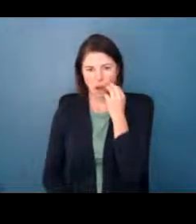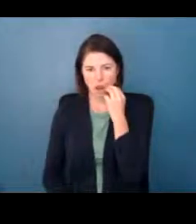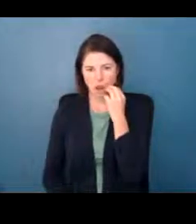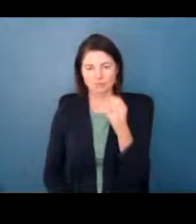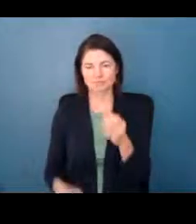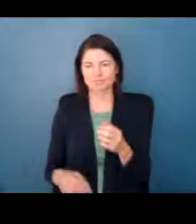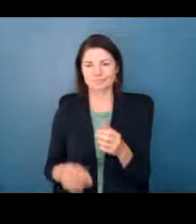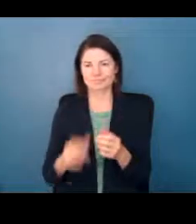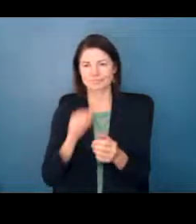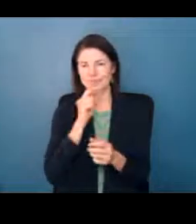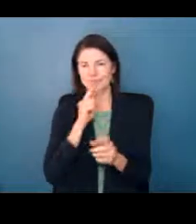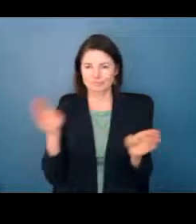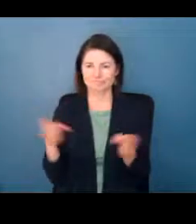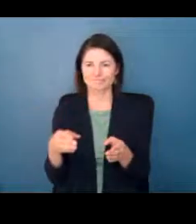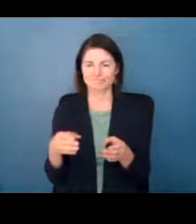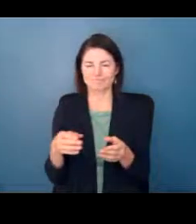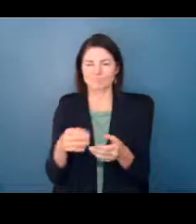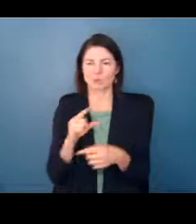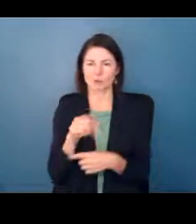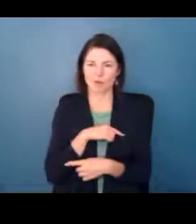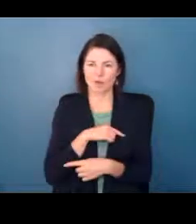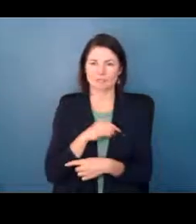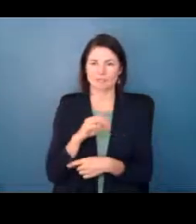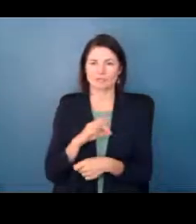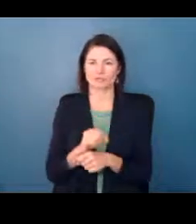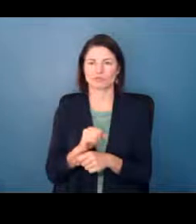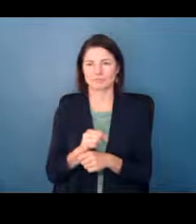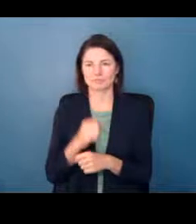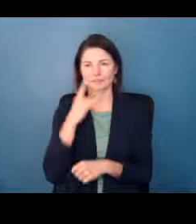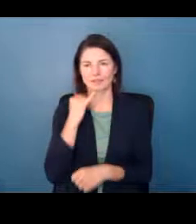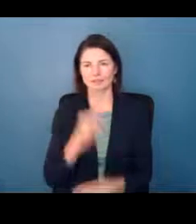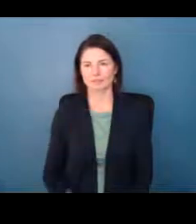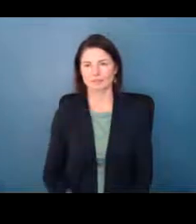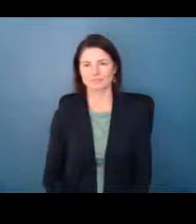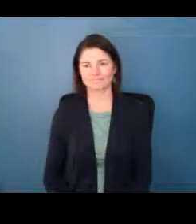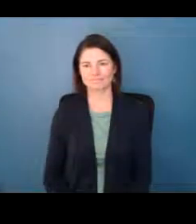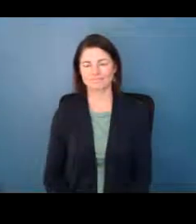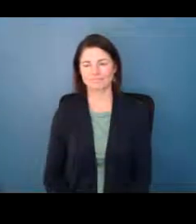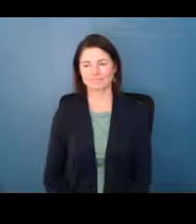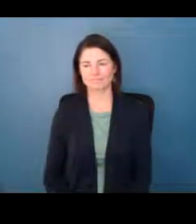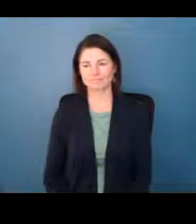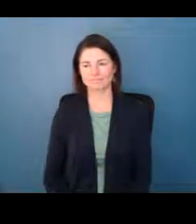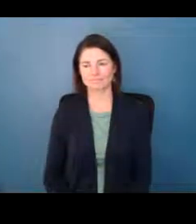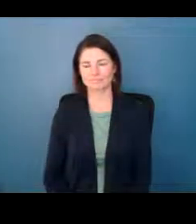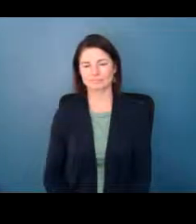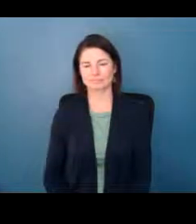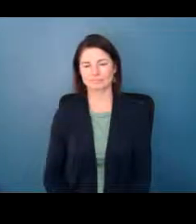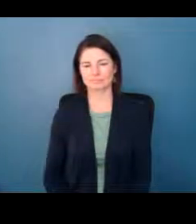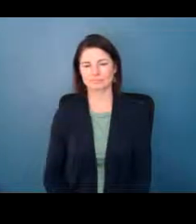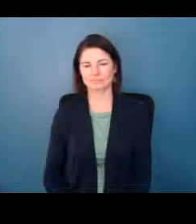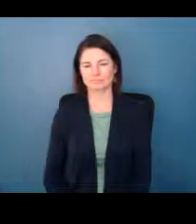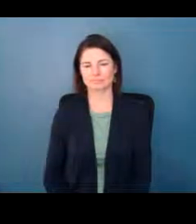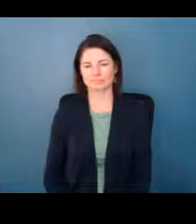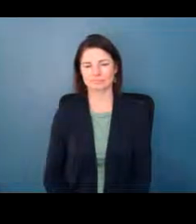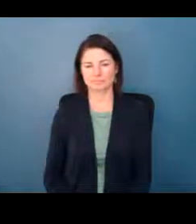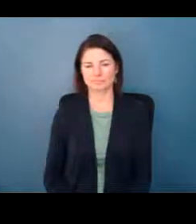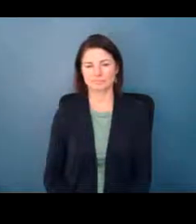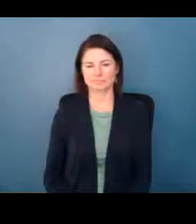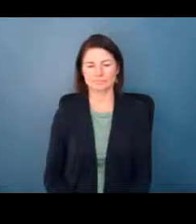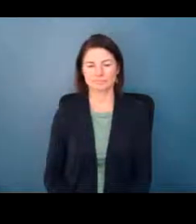jobs in California. So again, I believe there's tools to the state and also programs like LCP that Caltrans has already adopted that would